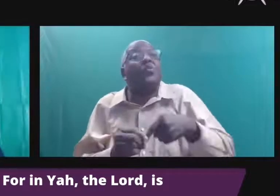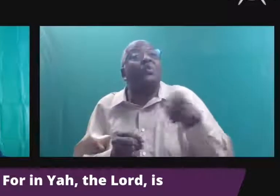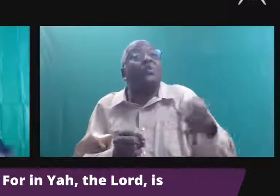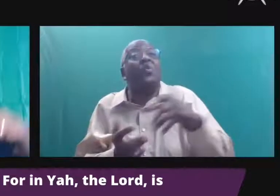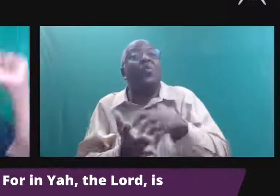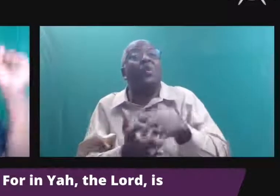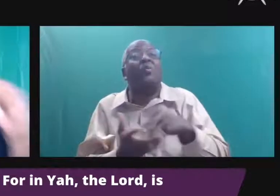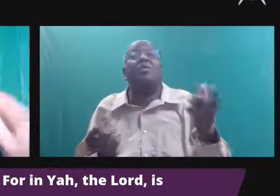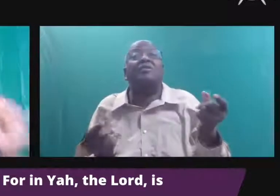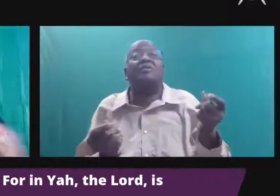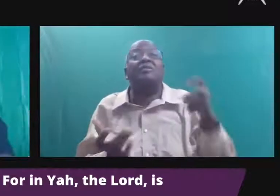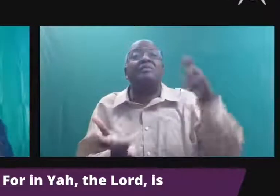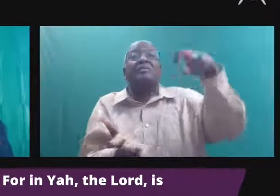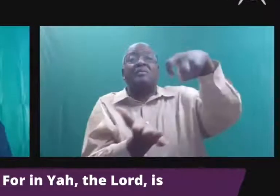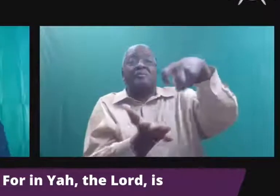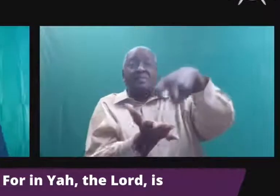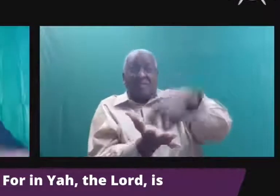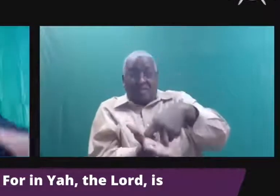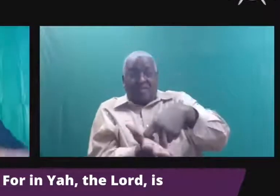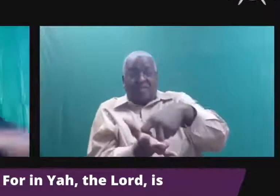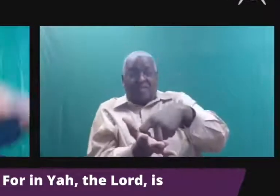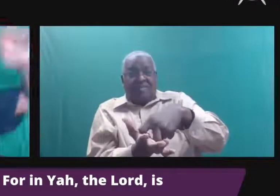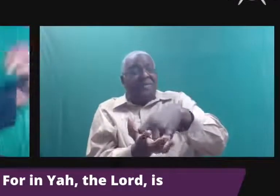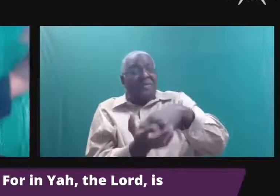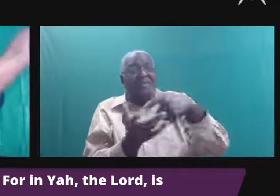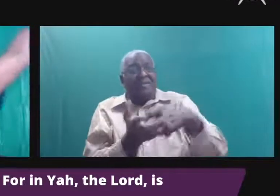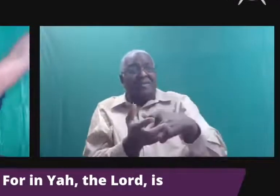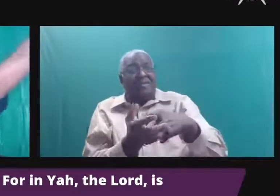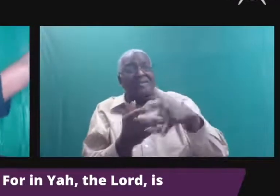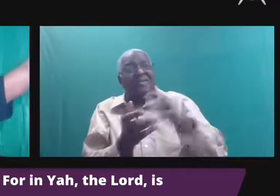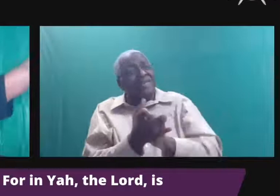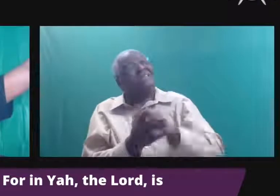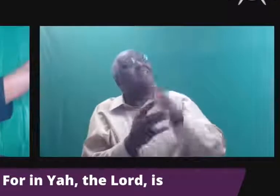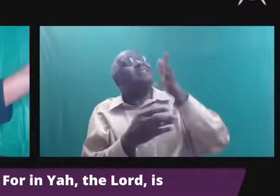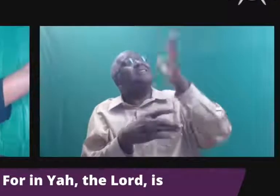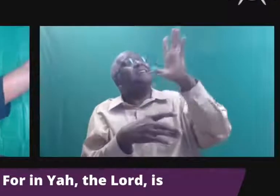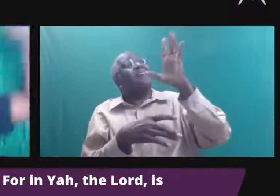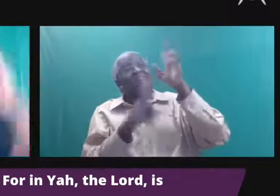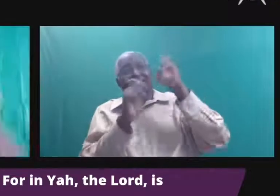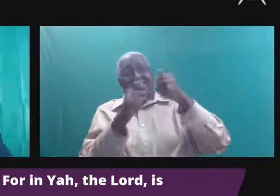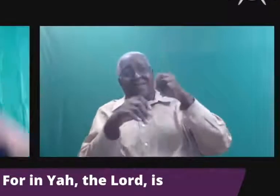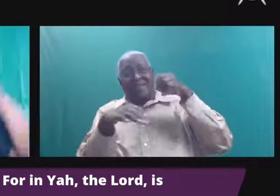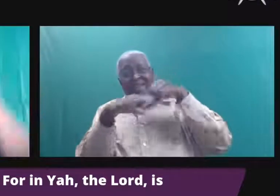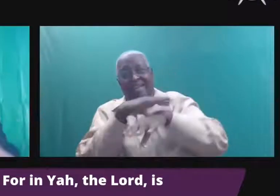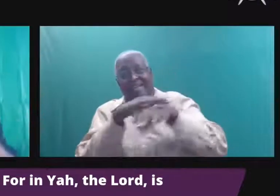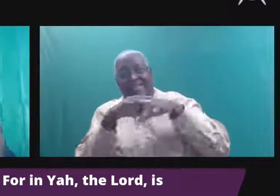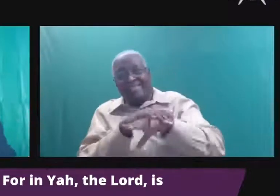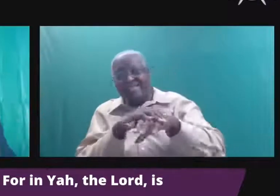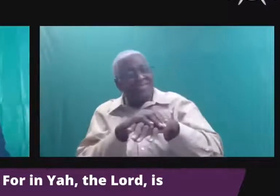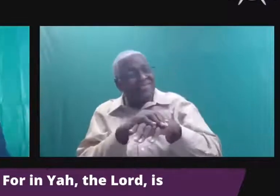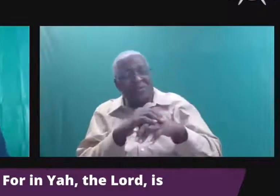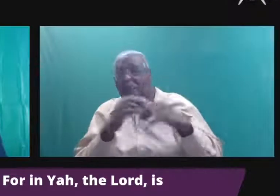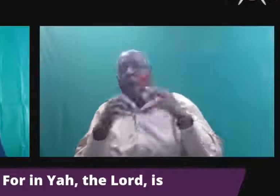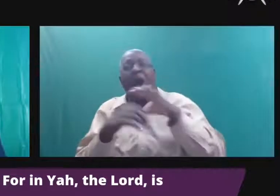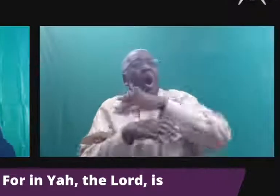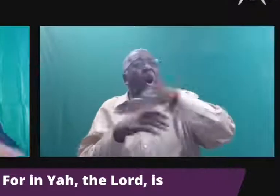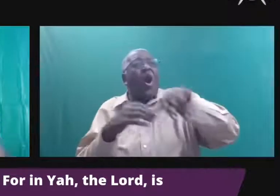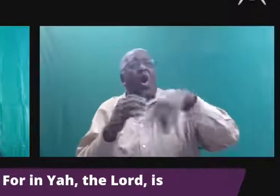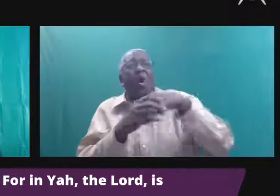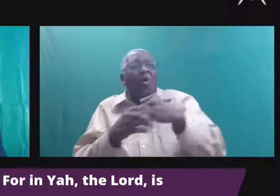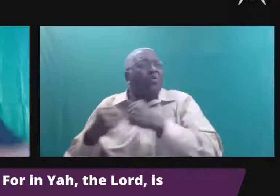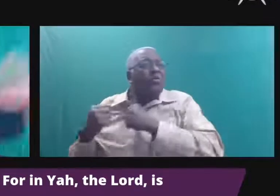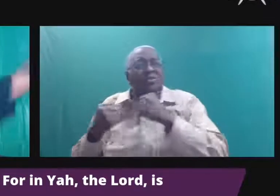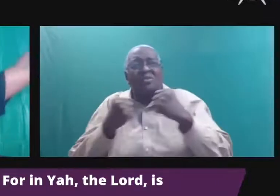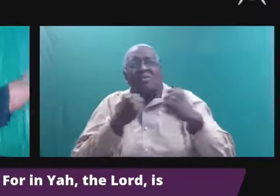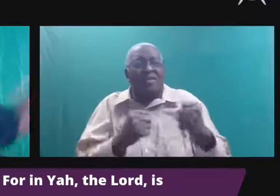your knees. And when you fall on your knees, you get access to unlimited strength. So even though I'm bowing down now,